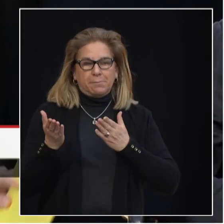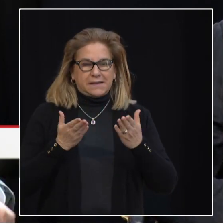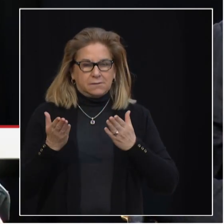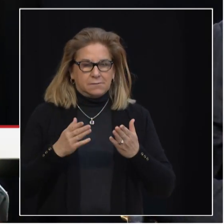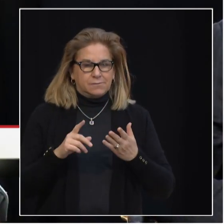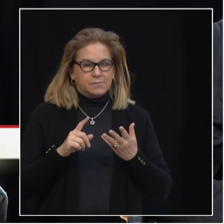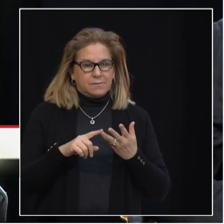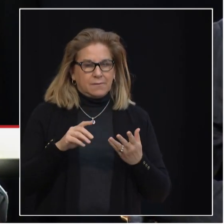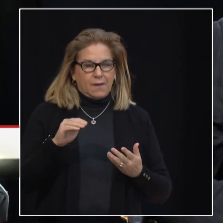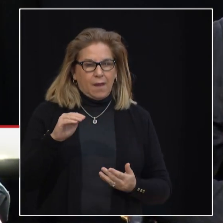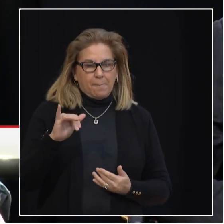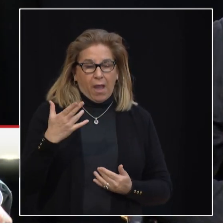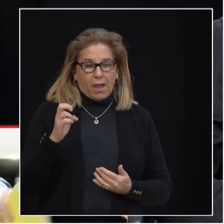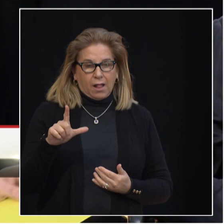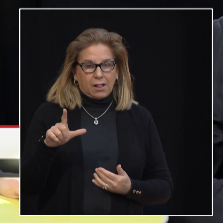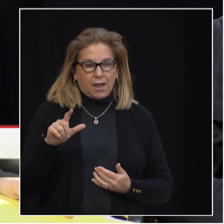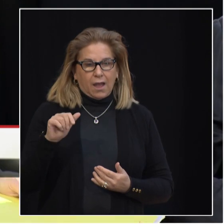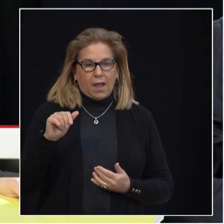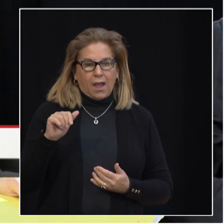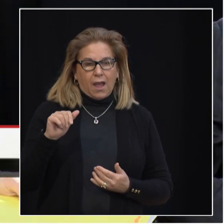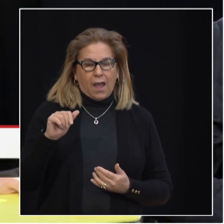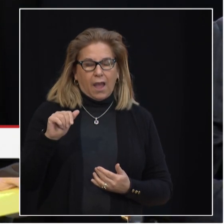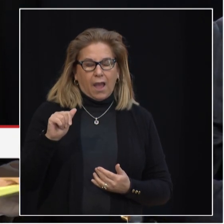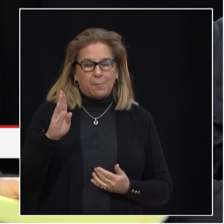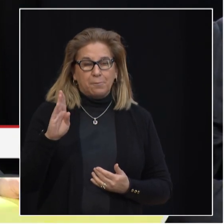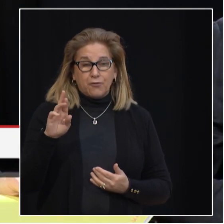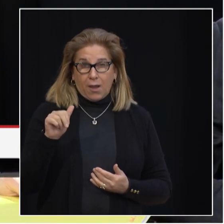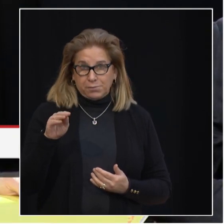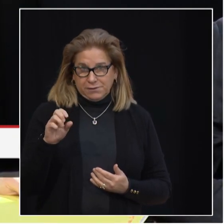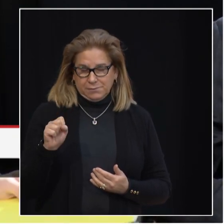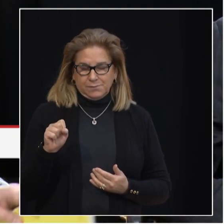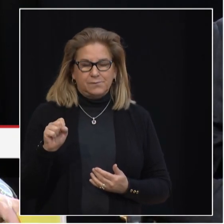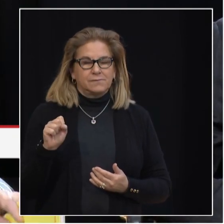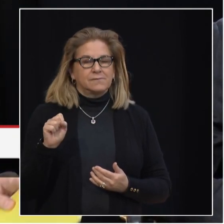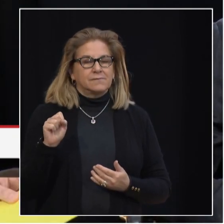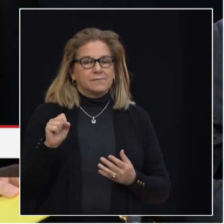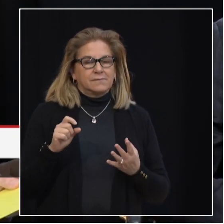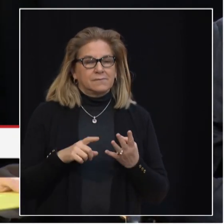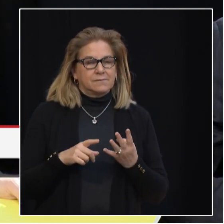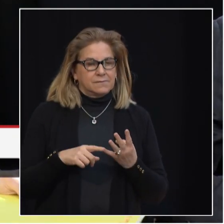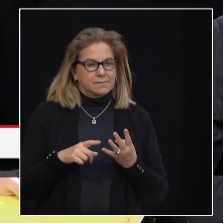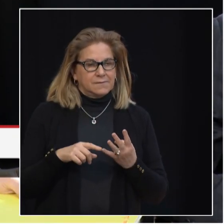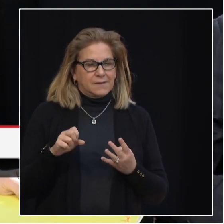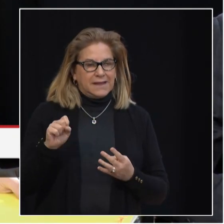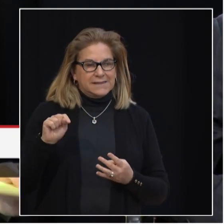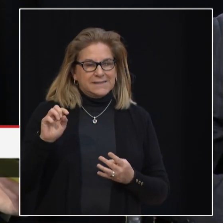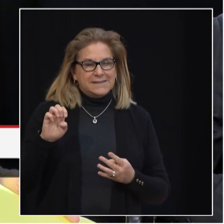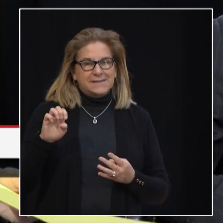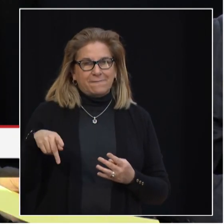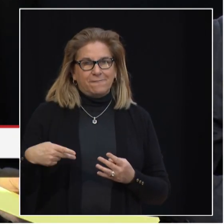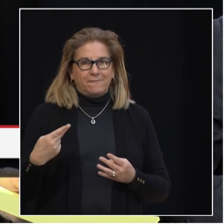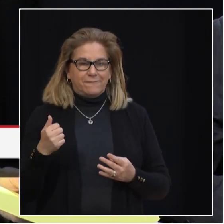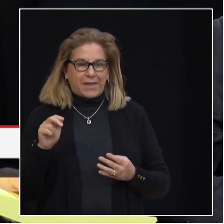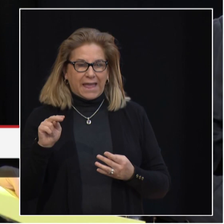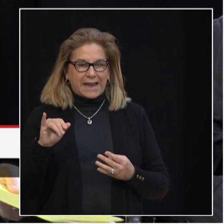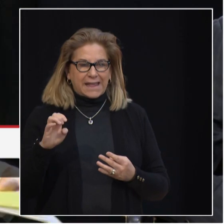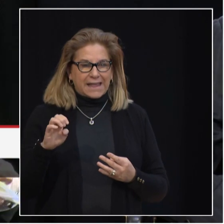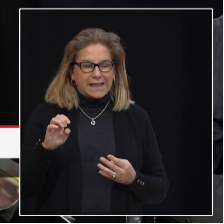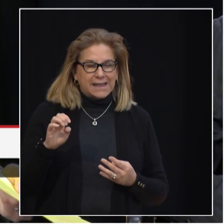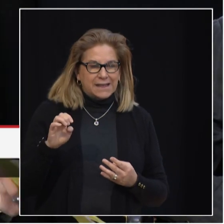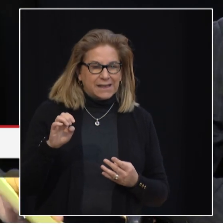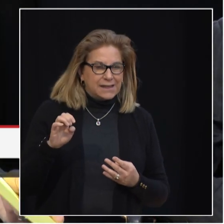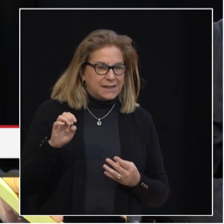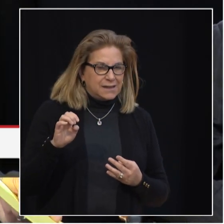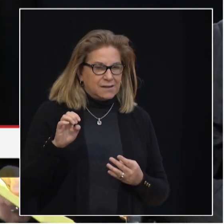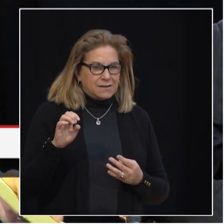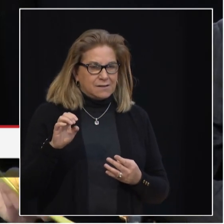Stephanie Jennings, who's a research director at CBRE Mid-Atlantic. And again, we have a short amount of time here, so we're going to jump right into it and see